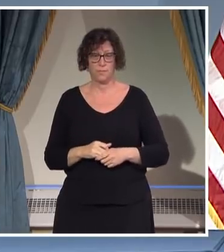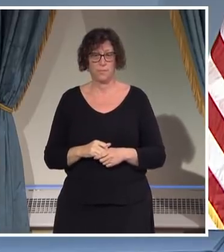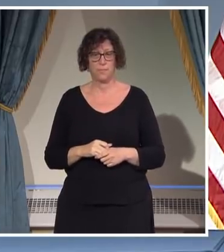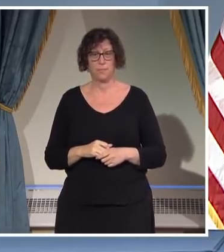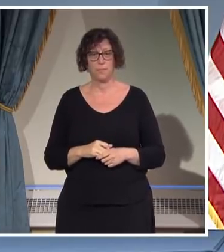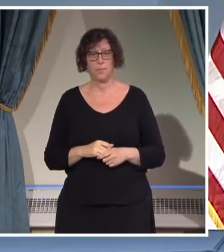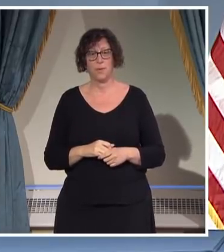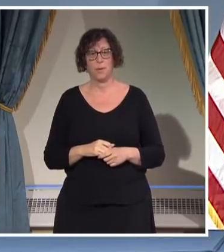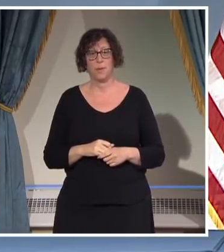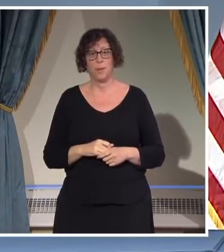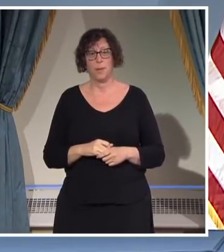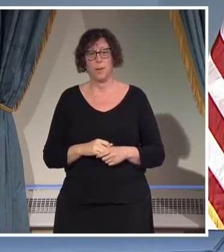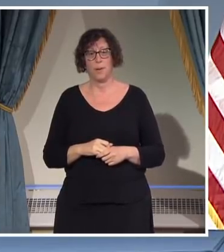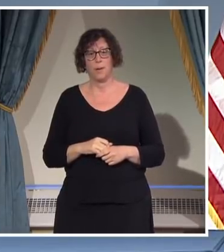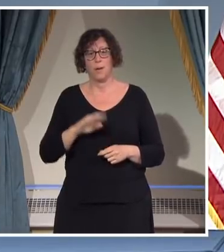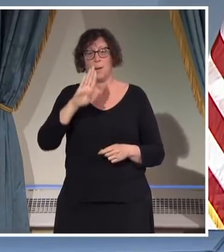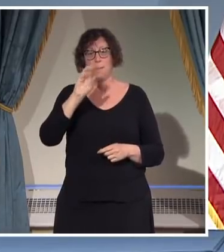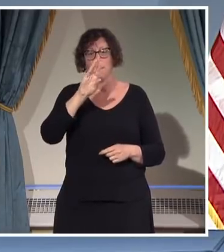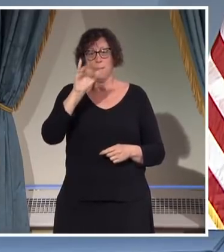next. Bobby?